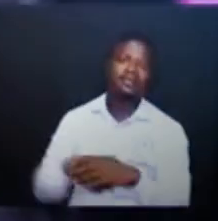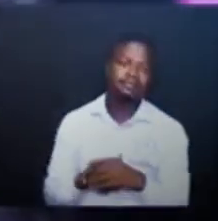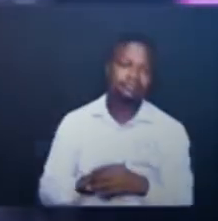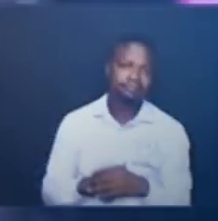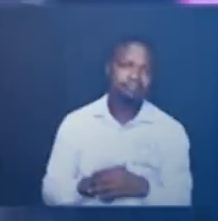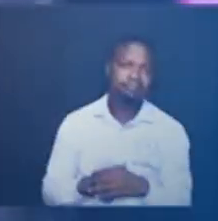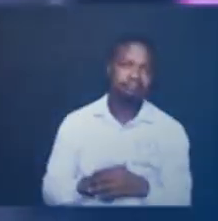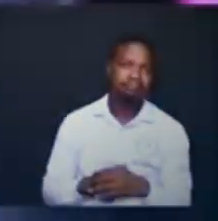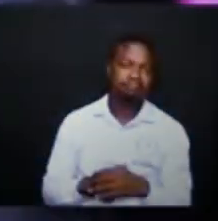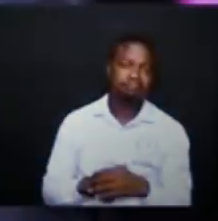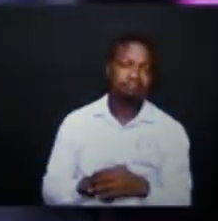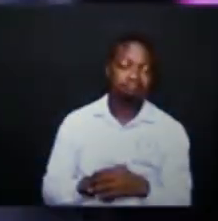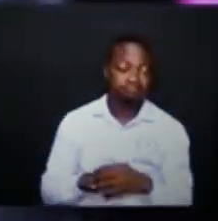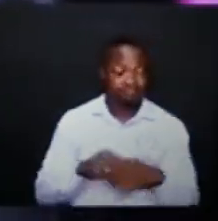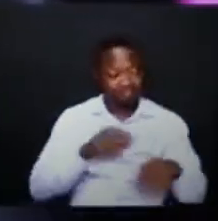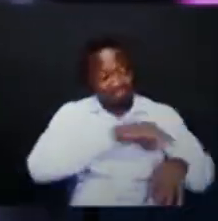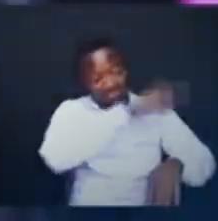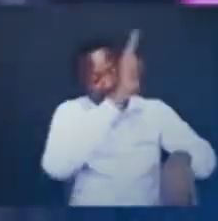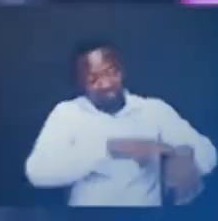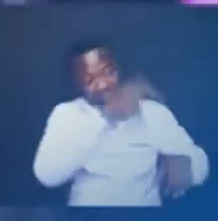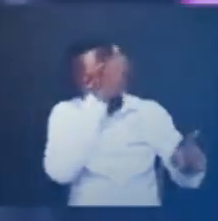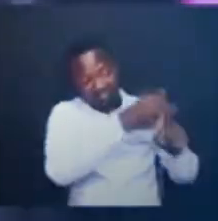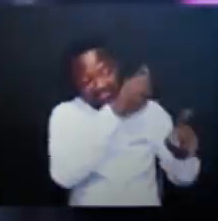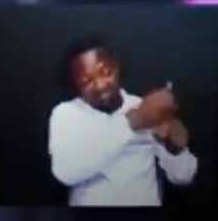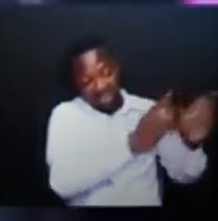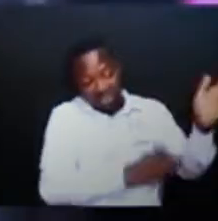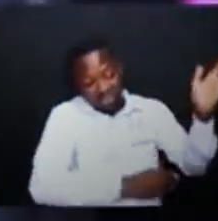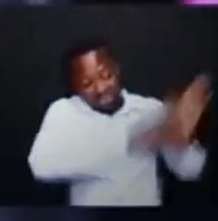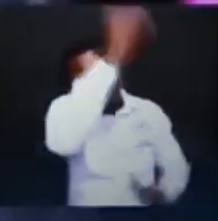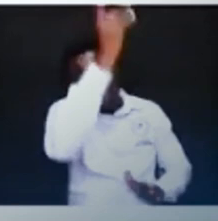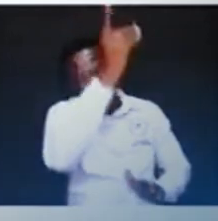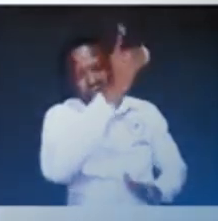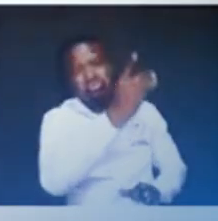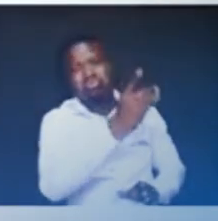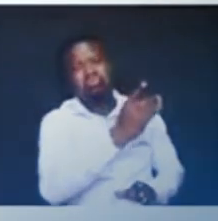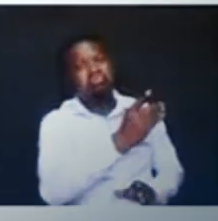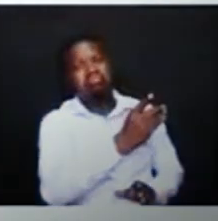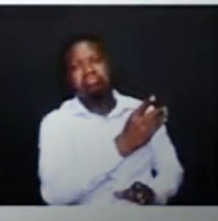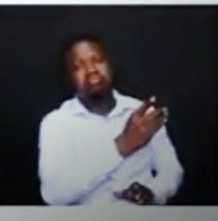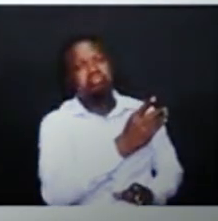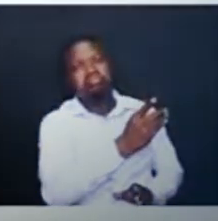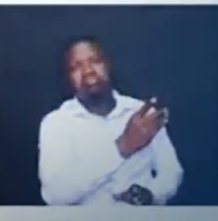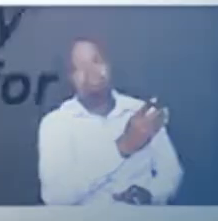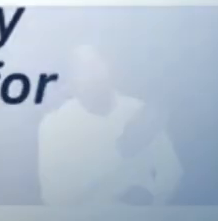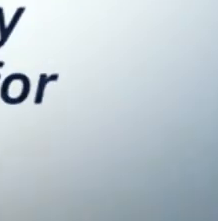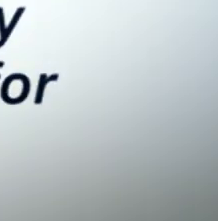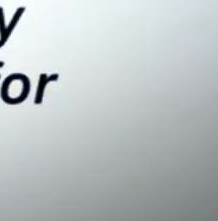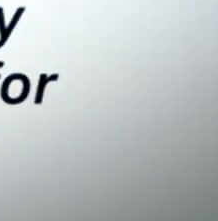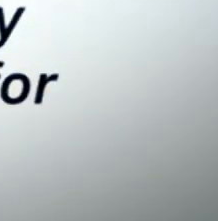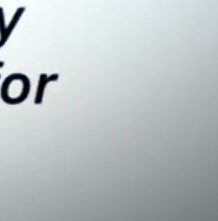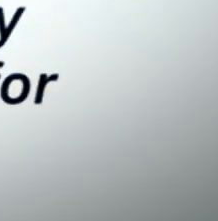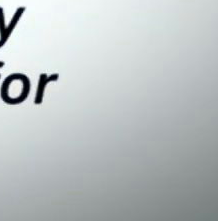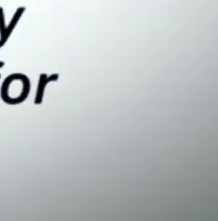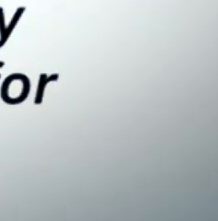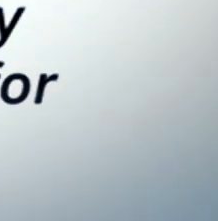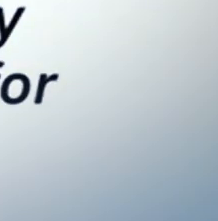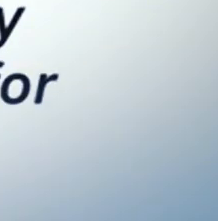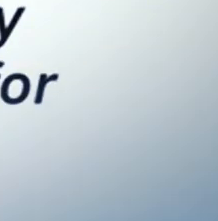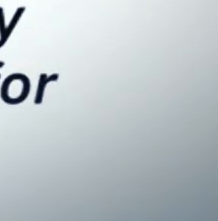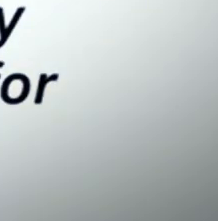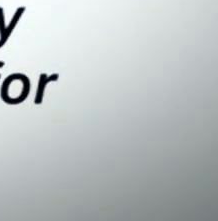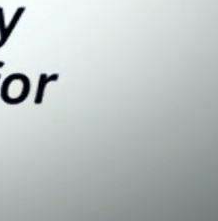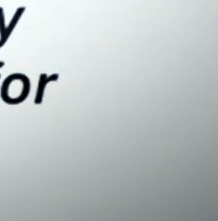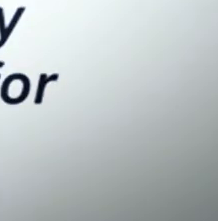No nation can rush into development with a people who are living